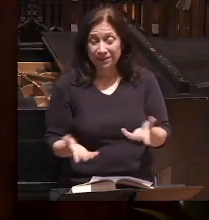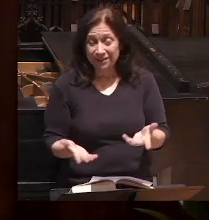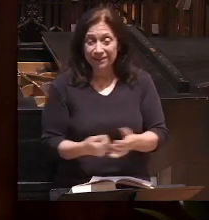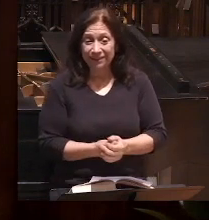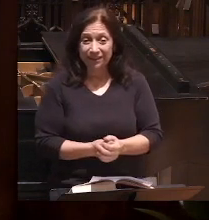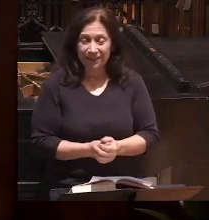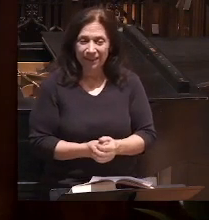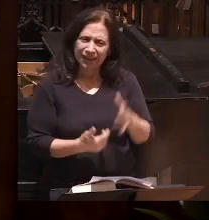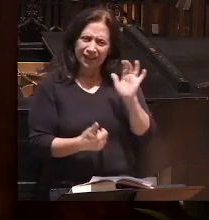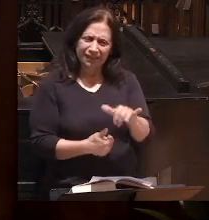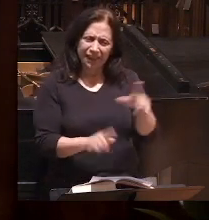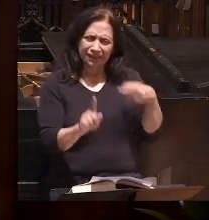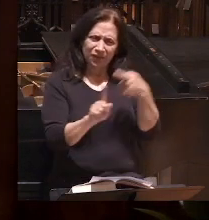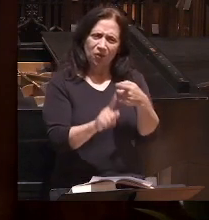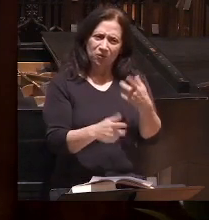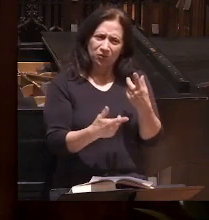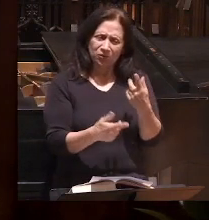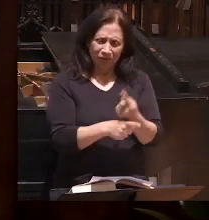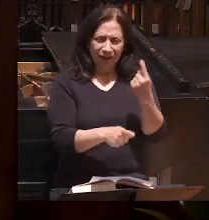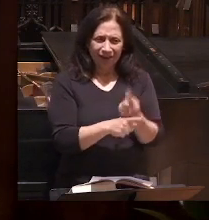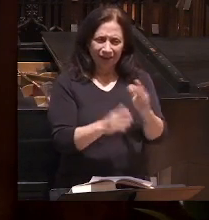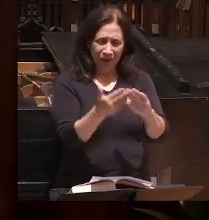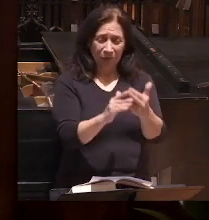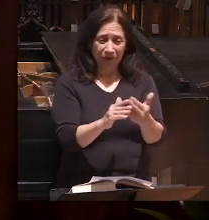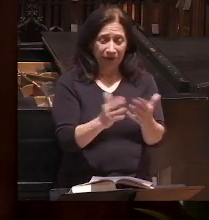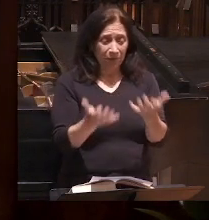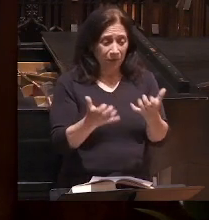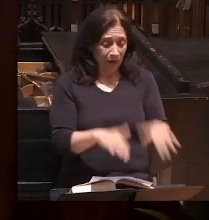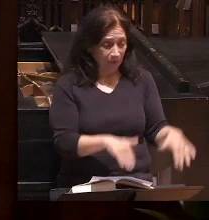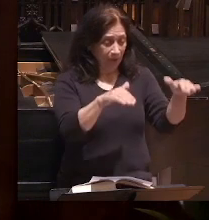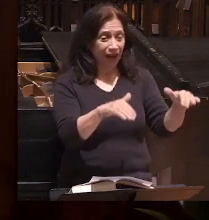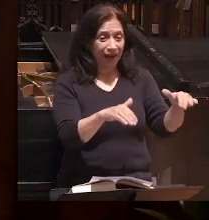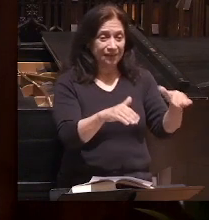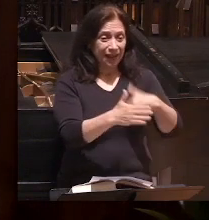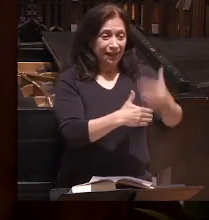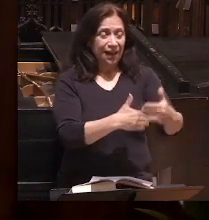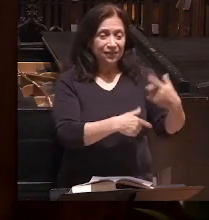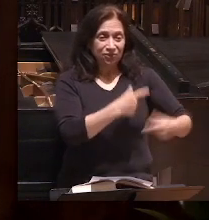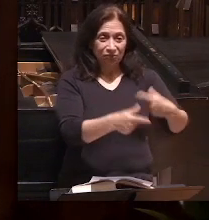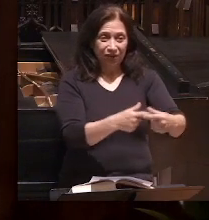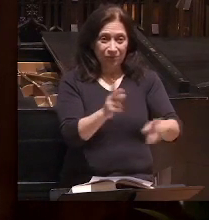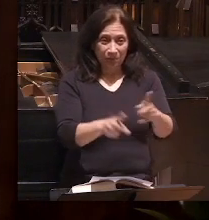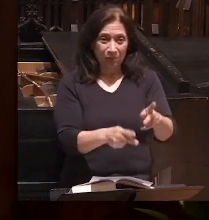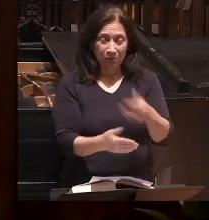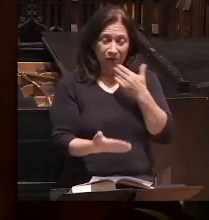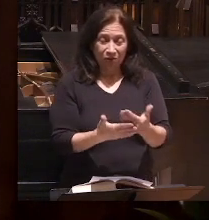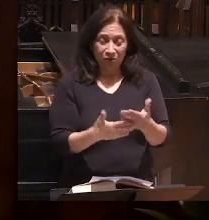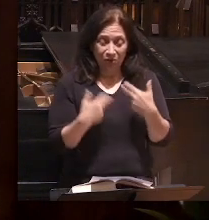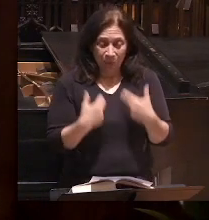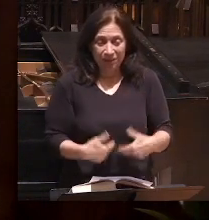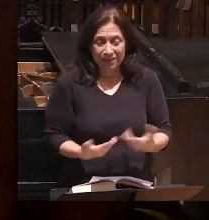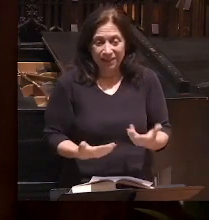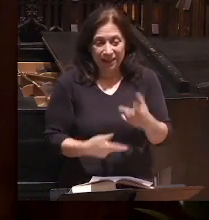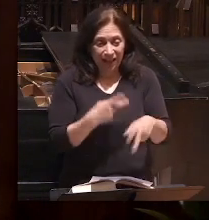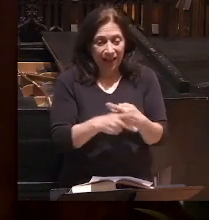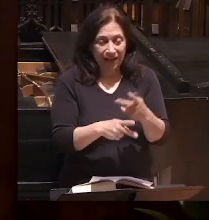And isn't that what we're trying to do as a community? Is to grow up the next generation, to be the